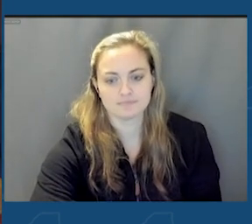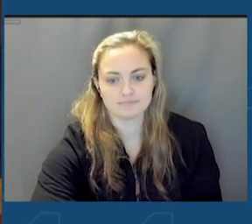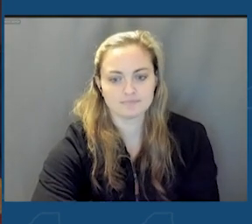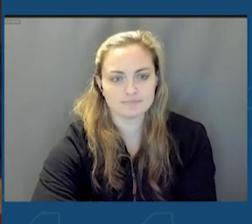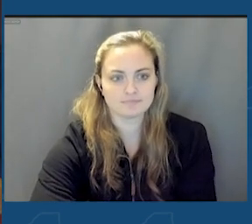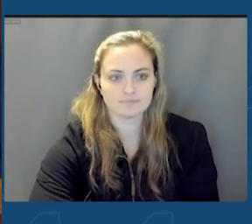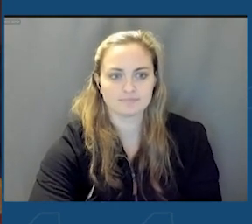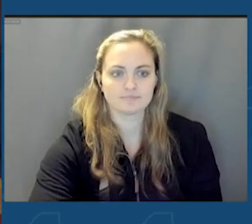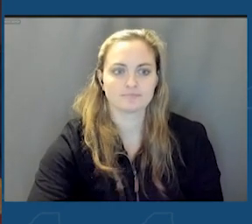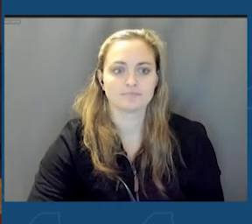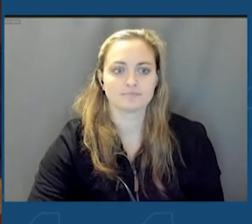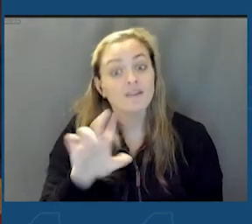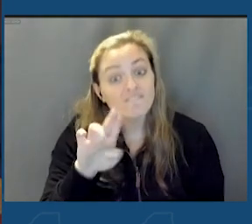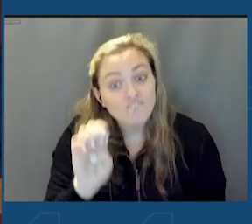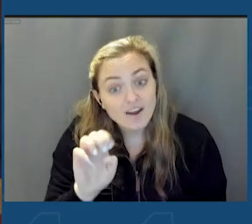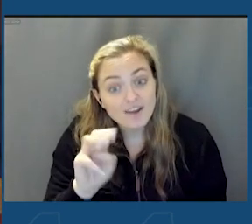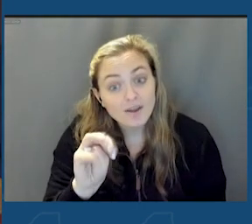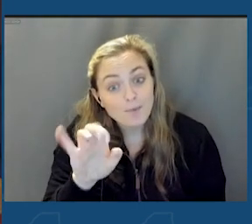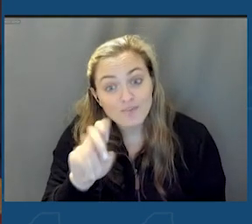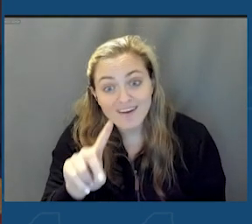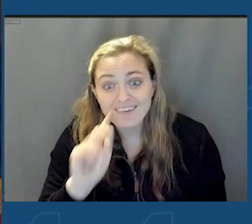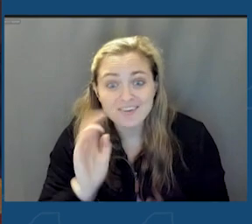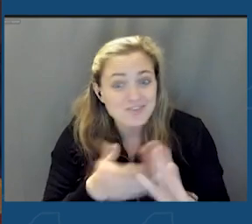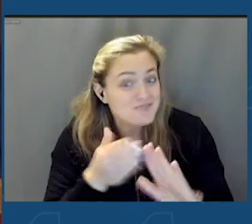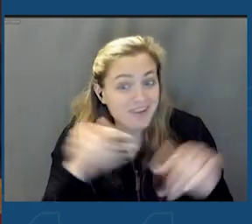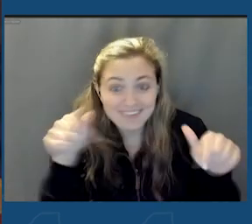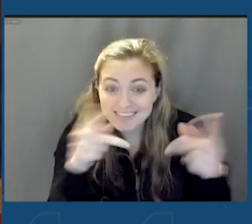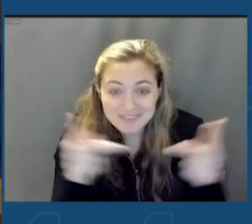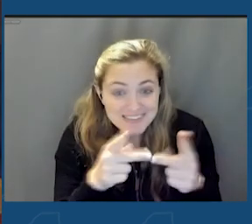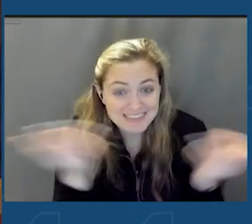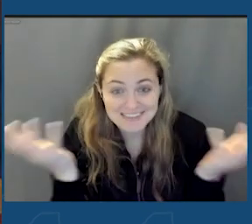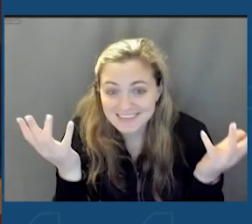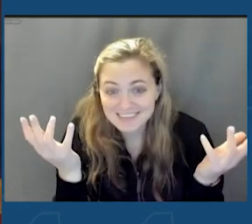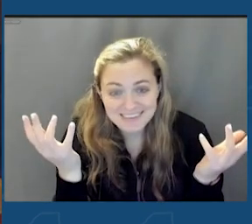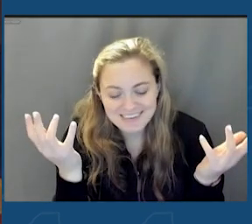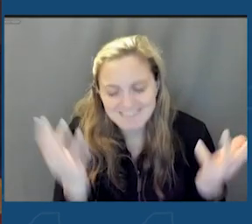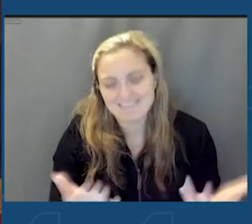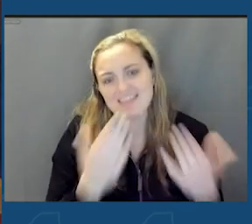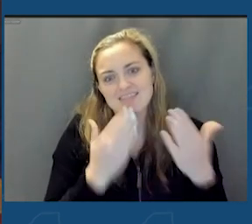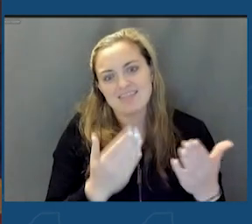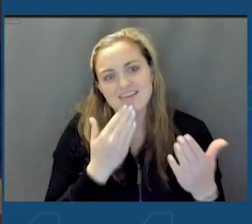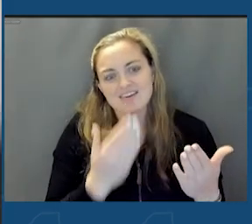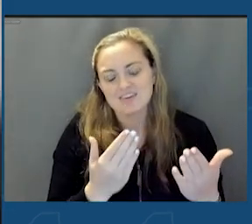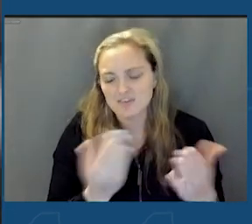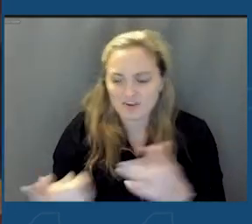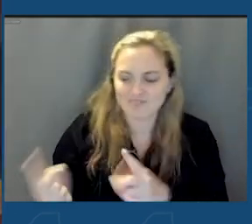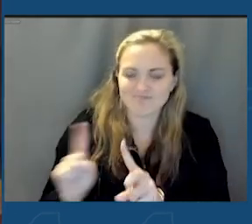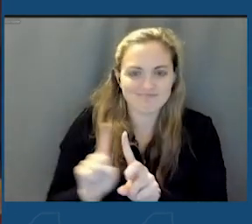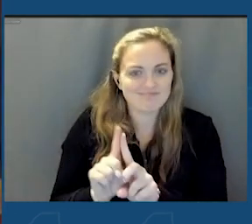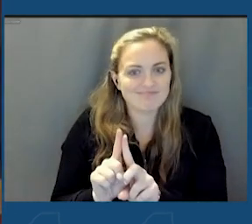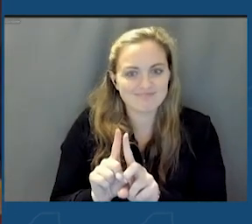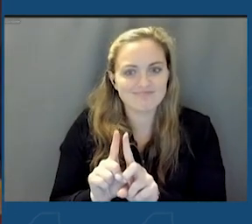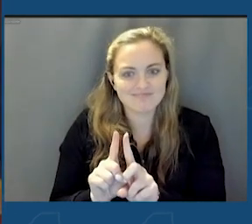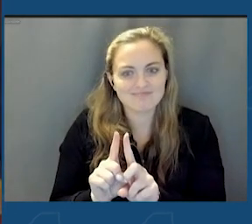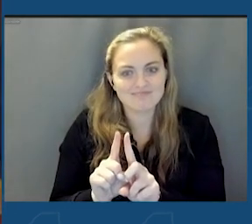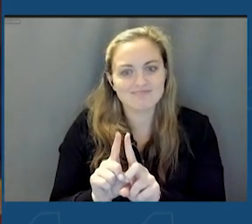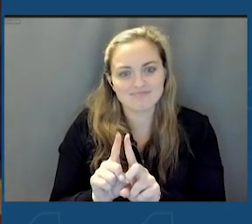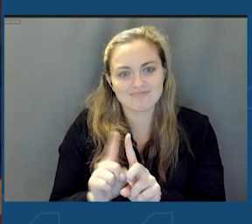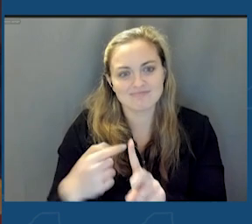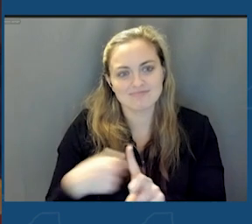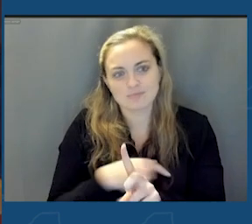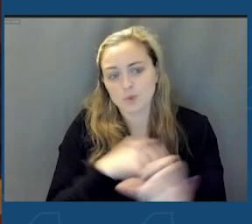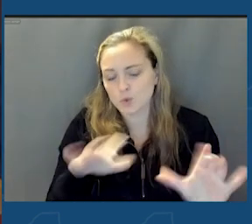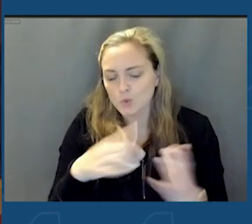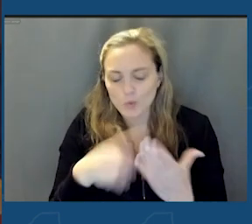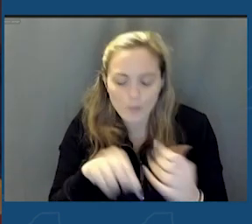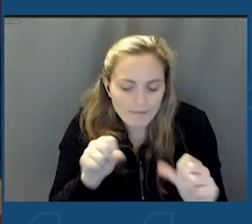Frankie Miranda. You run this magnificent place. Thank you for being at my side as we're doing what we